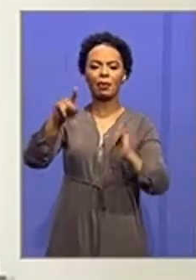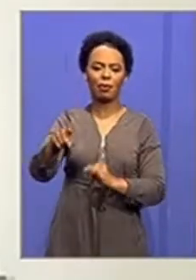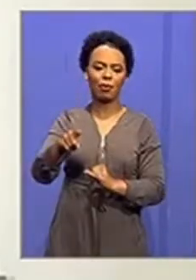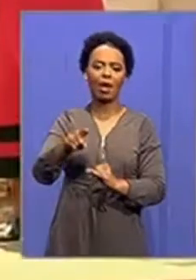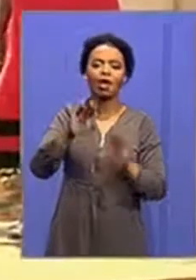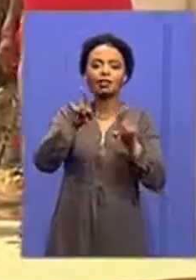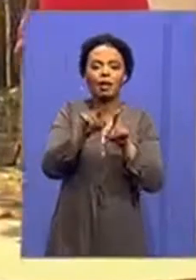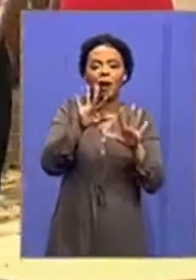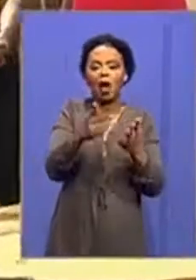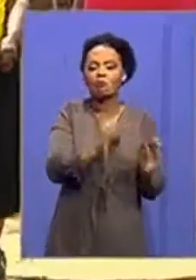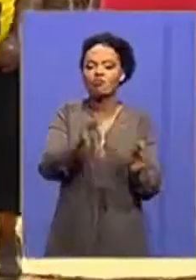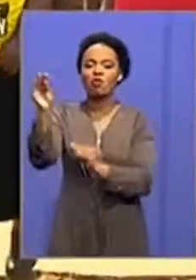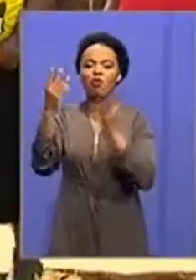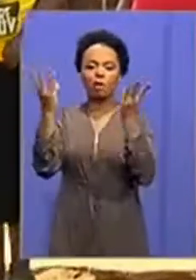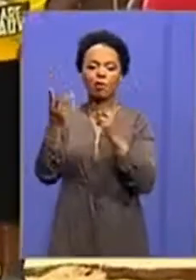those areas.